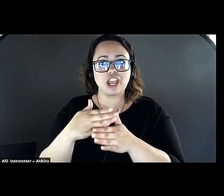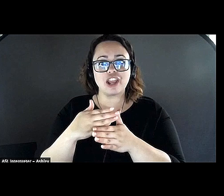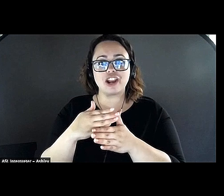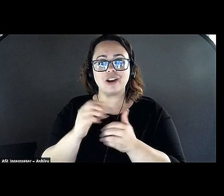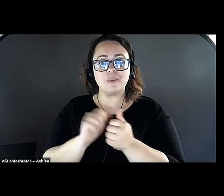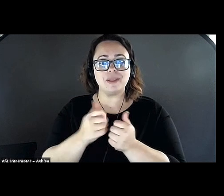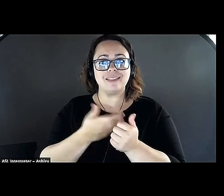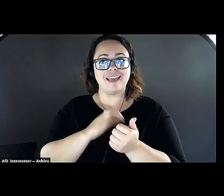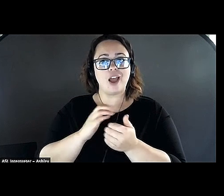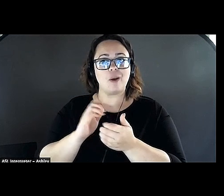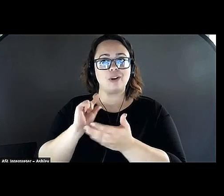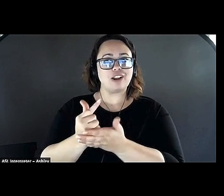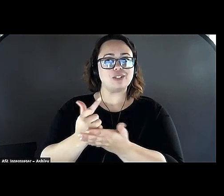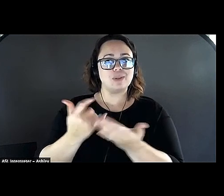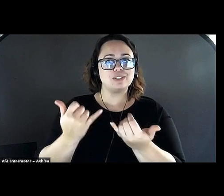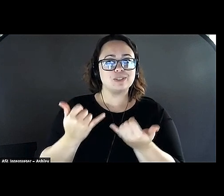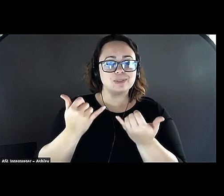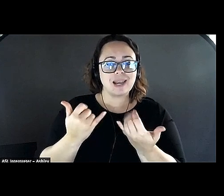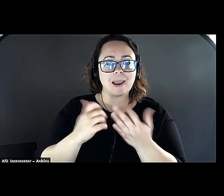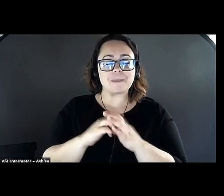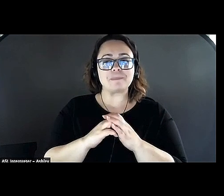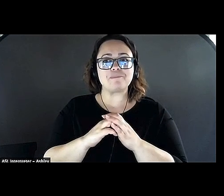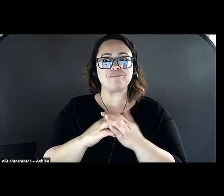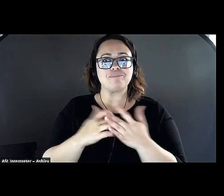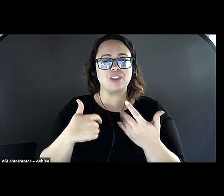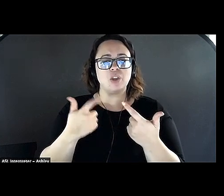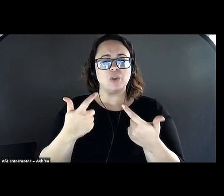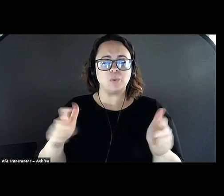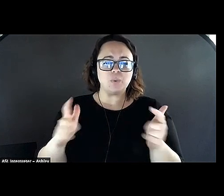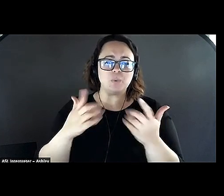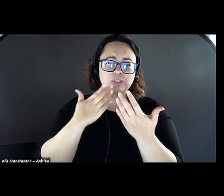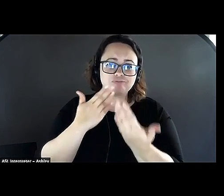celebration today. A huge